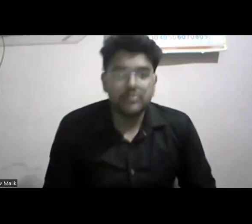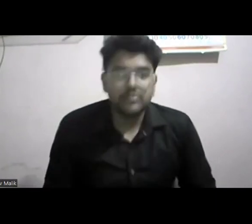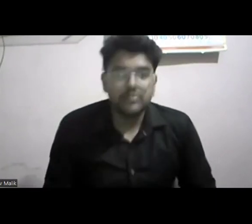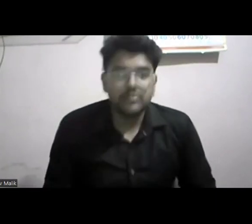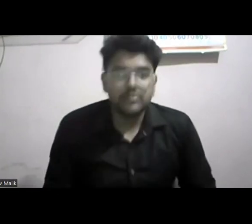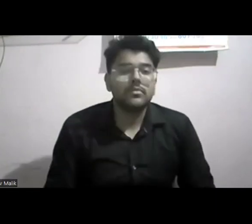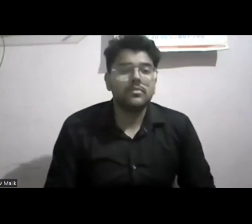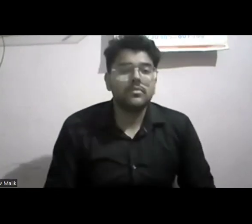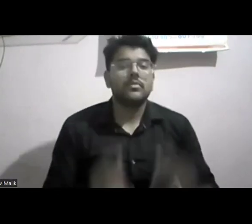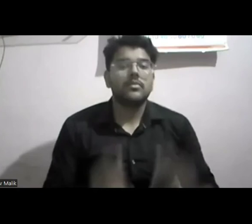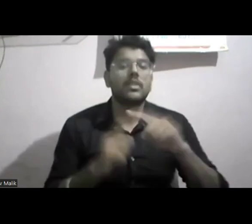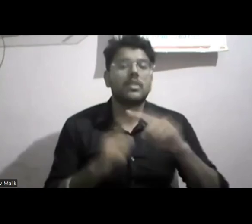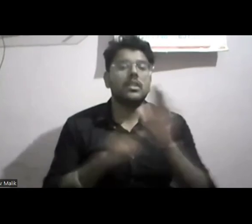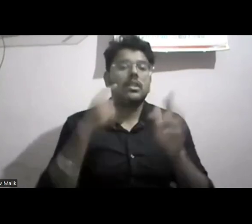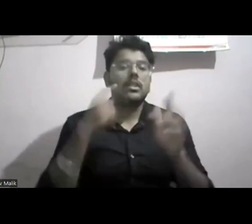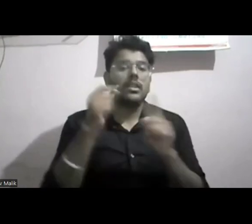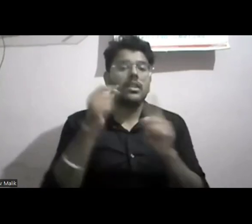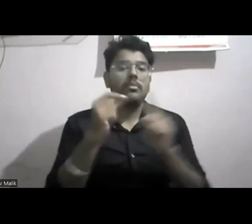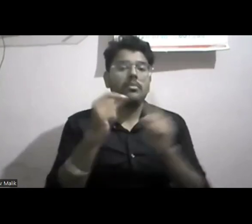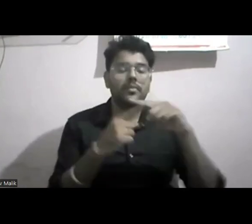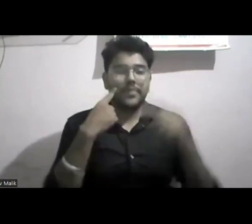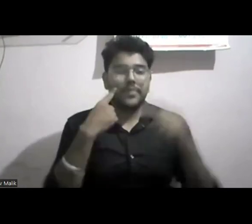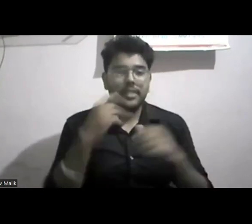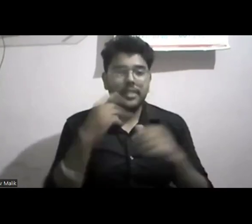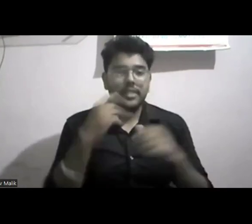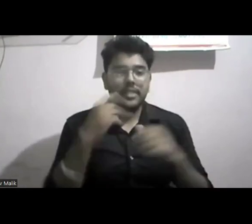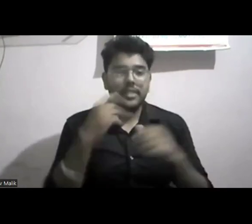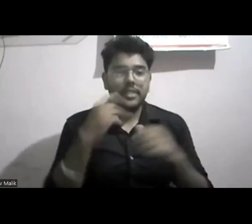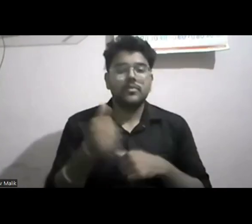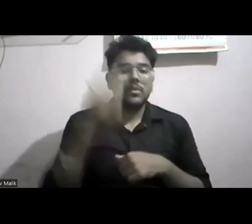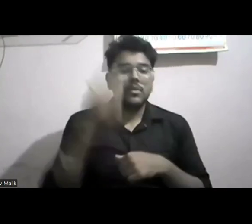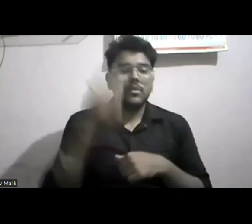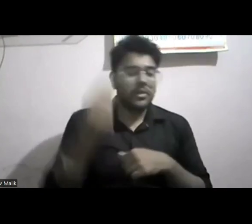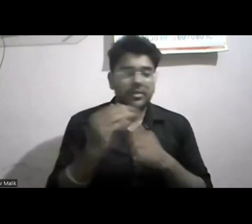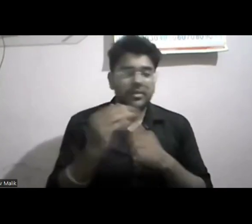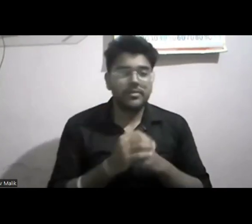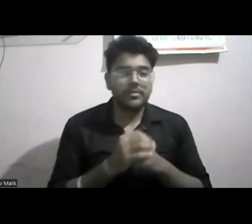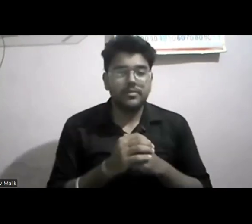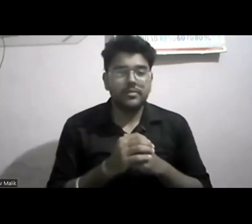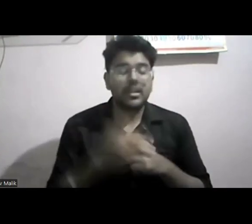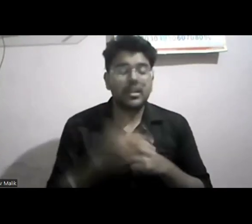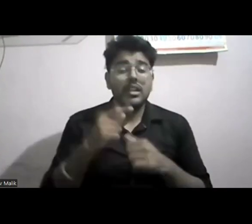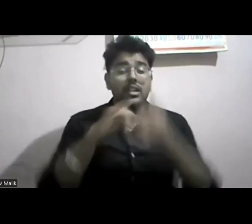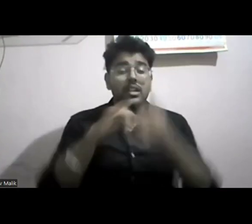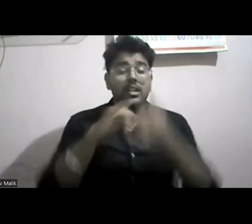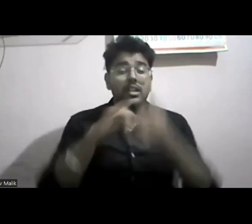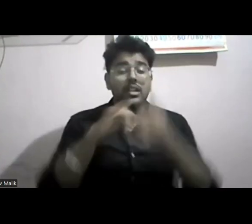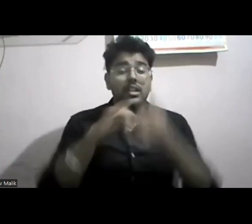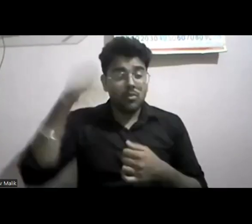Yeah. Good evening, ma'am. Good evening, Tripti. Yeah, ma'am. There is a South movie which.